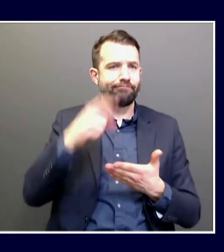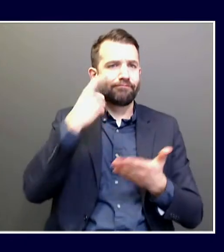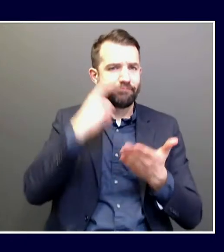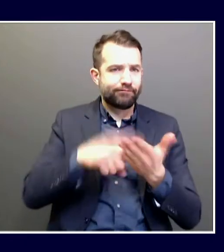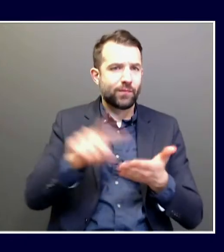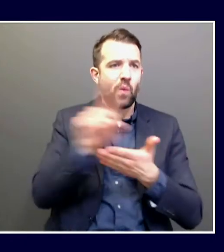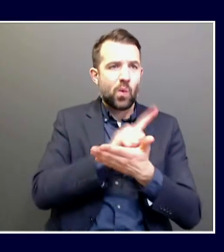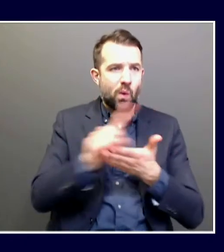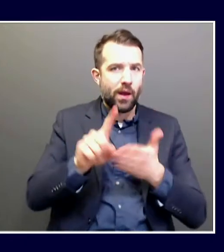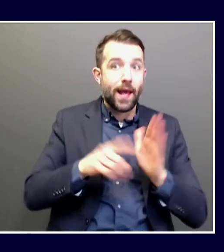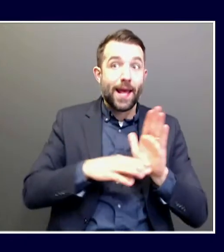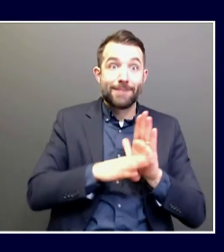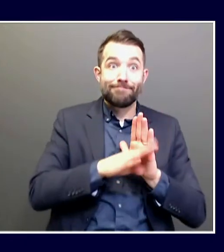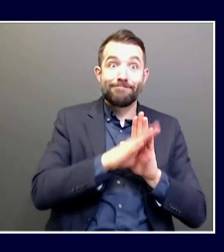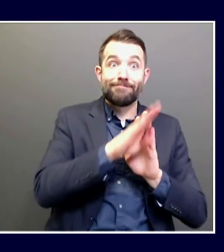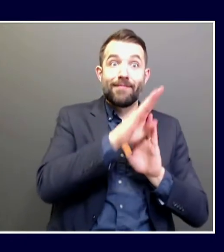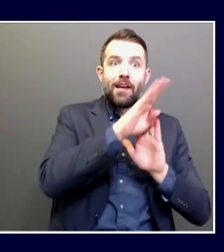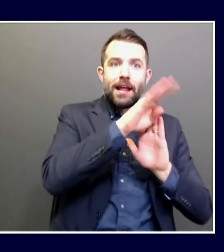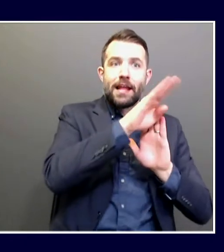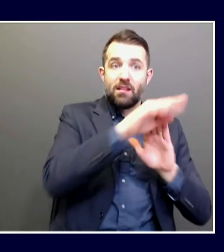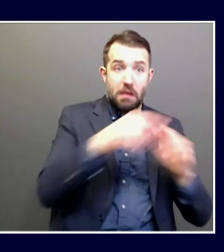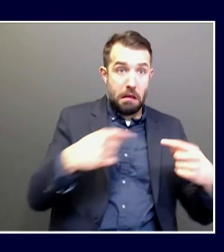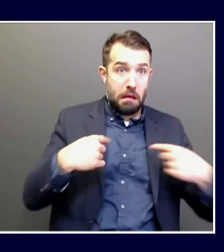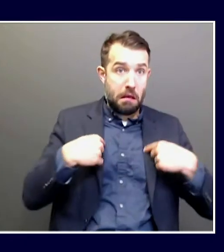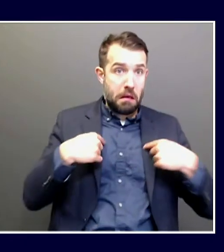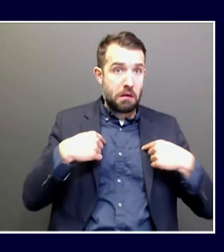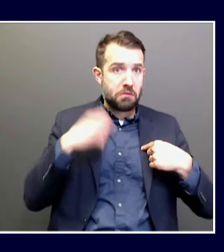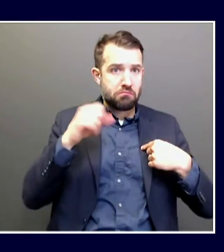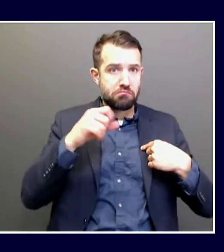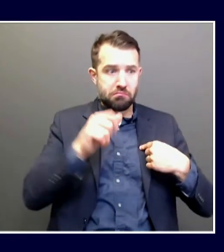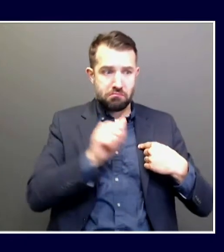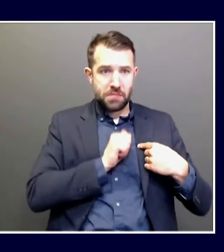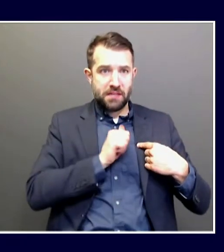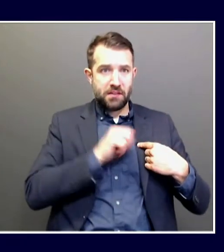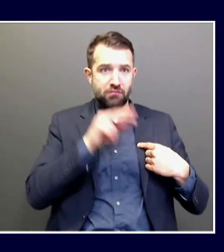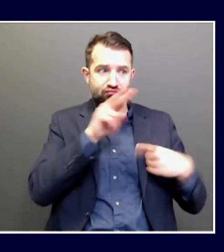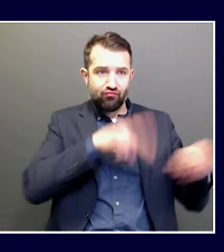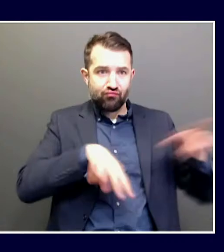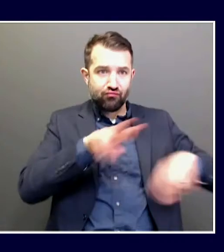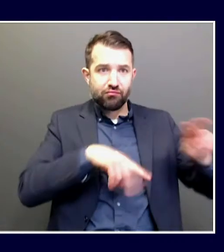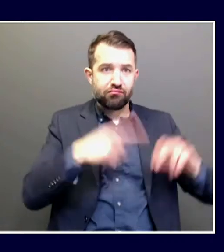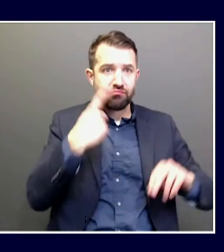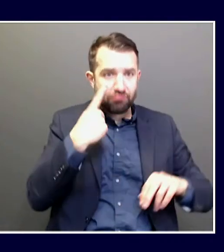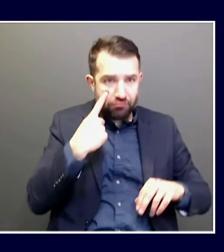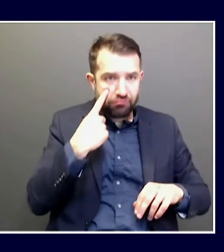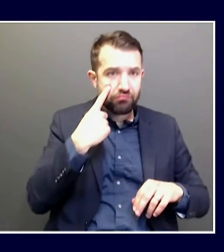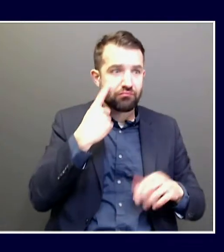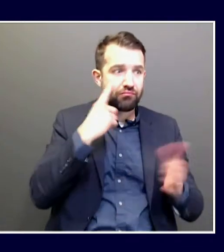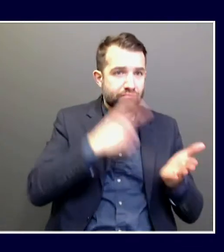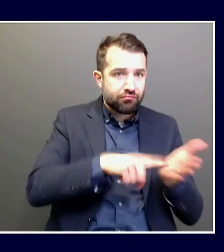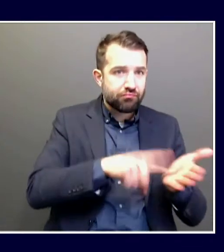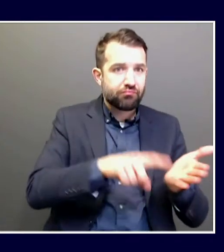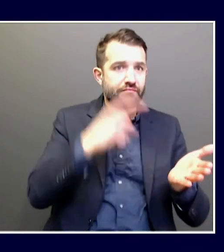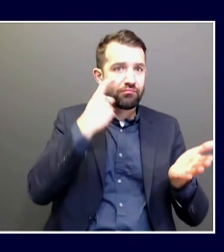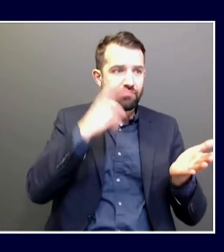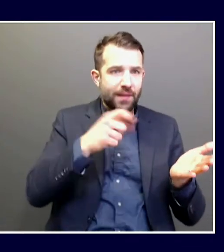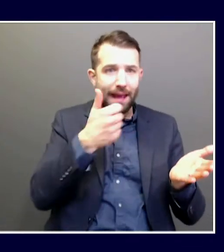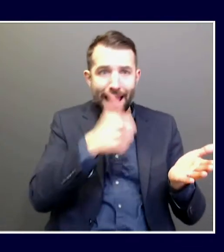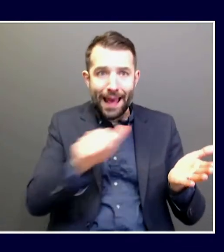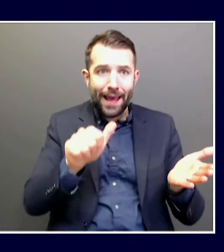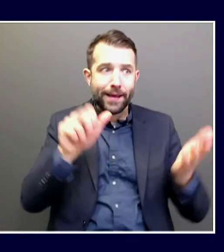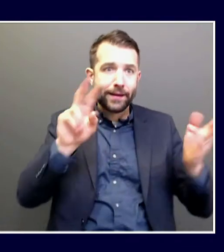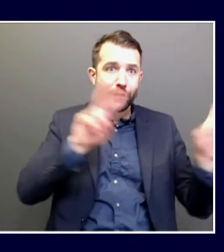at those data, the raw underlying positive numbers. I myself look at those to look for trends and do analysis on them. So I think there's